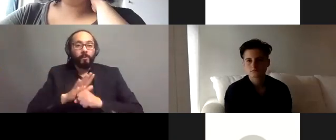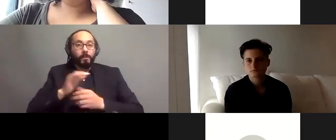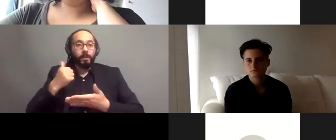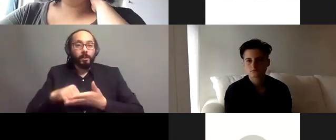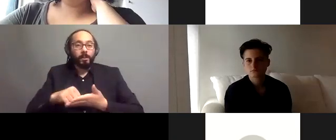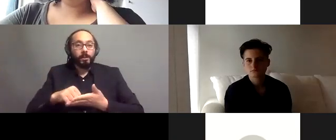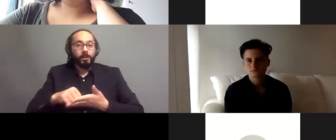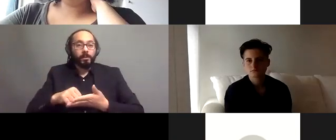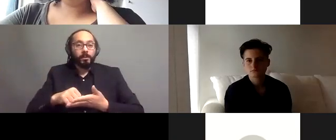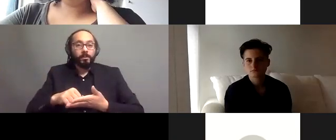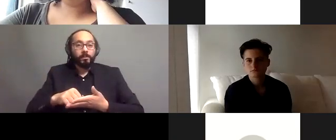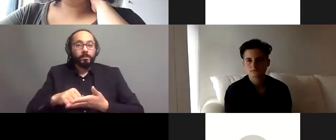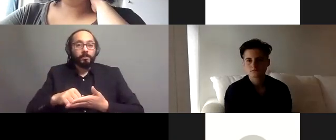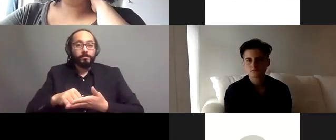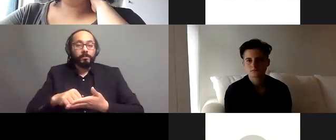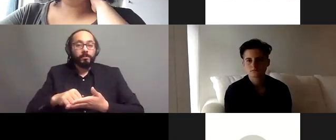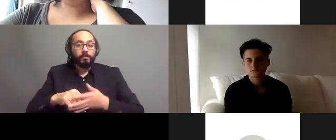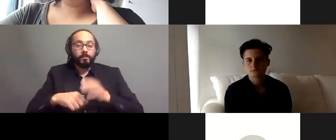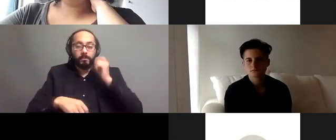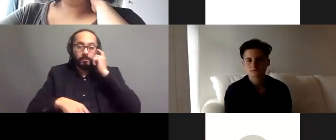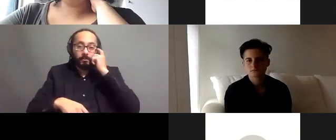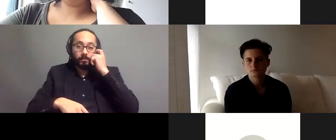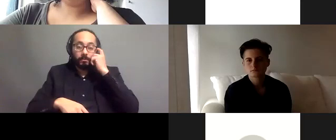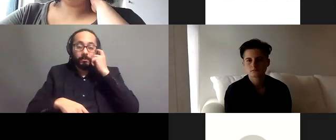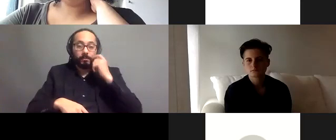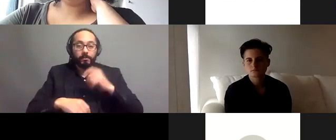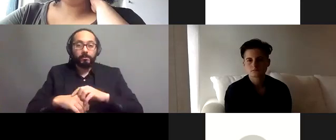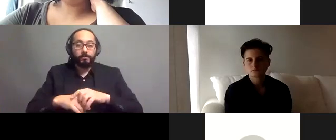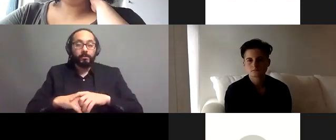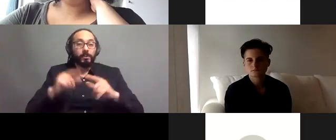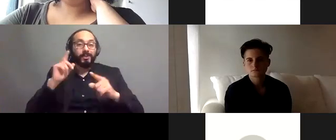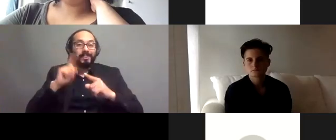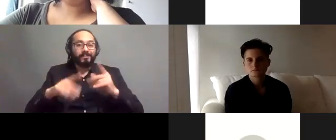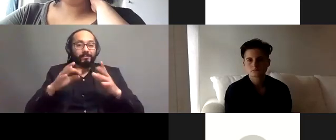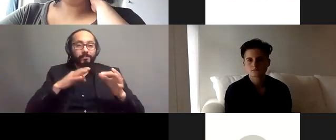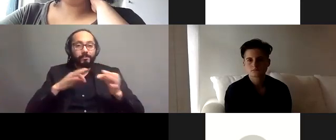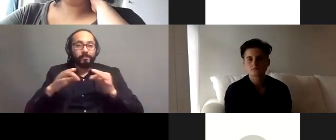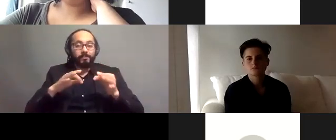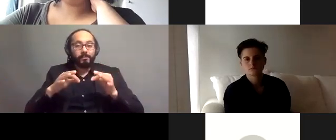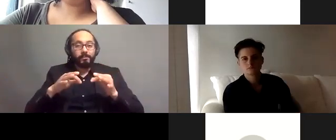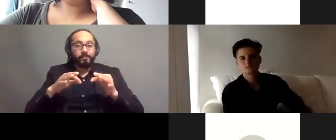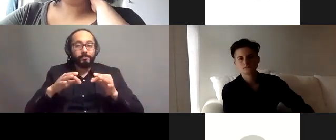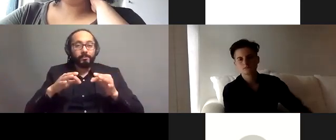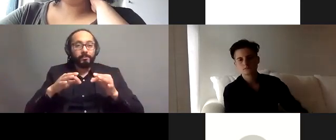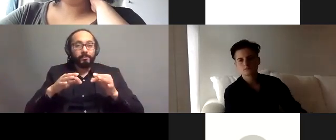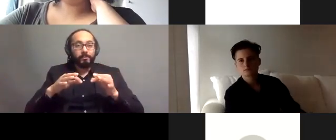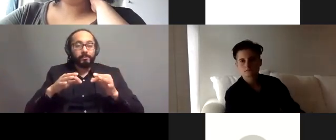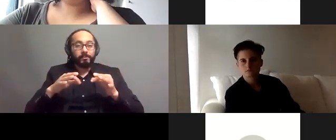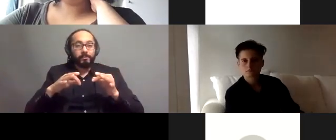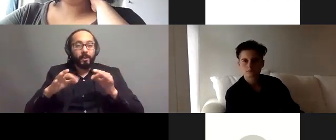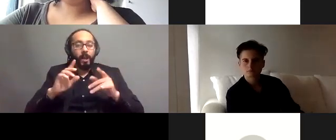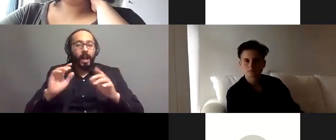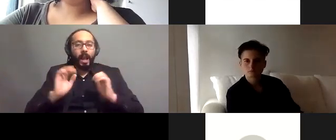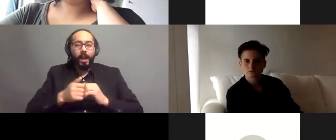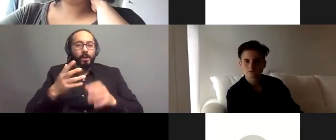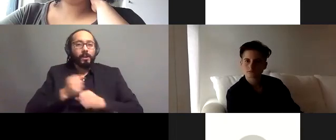that describes like detailed procedure of having family doctor, or you need to like even like say that you need to have a